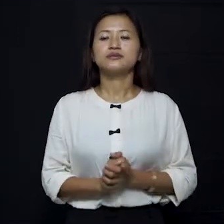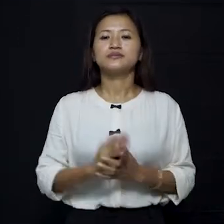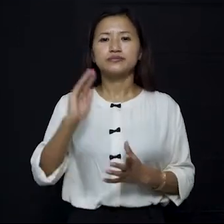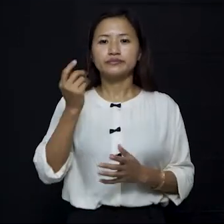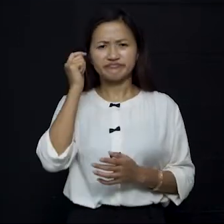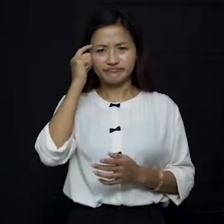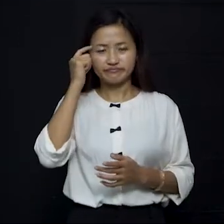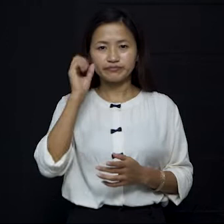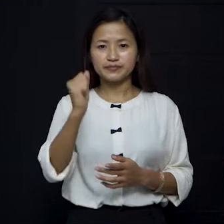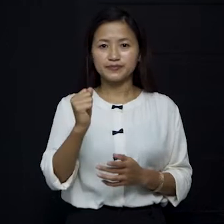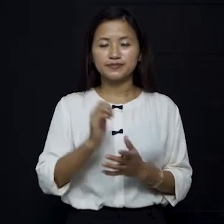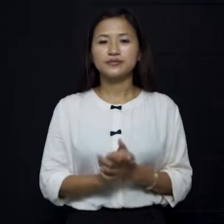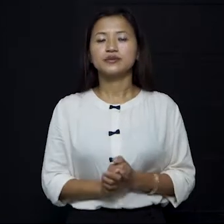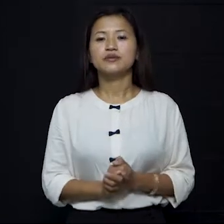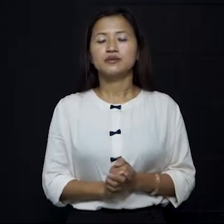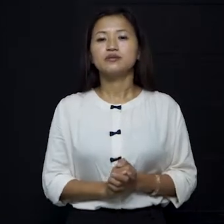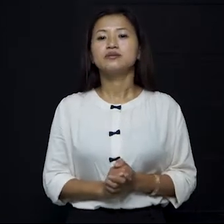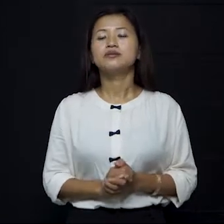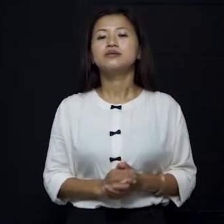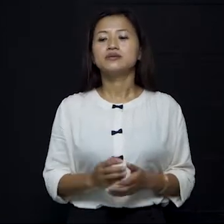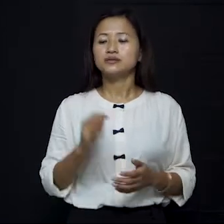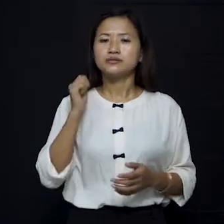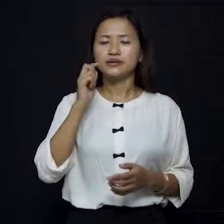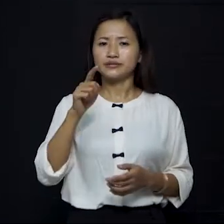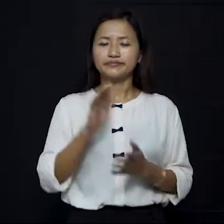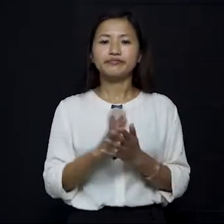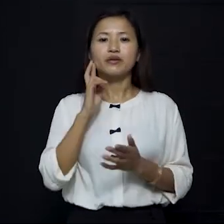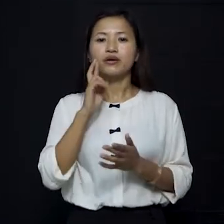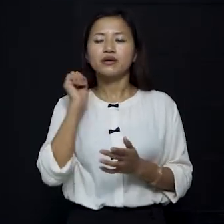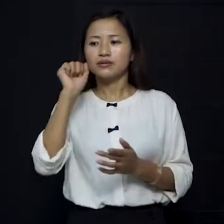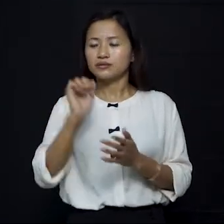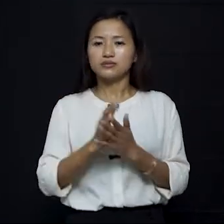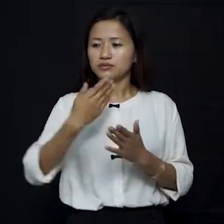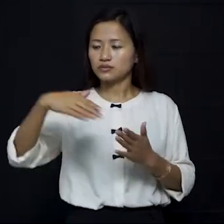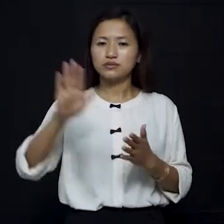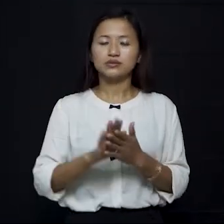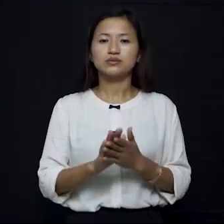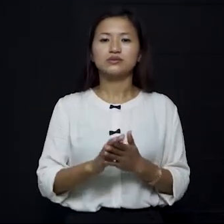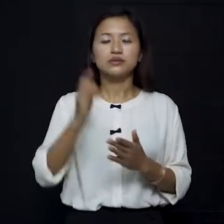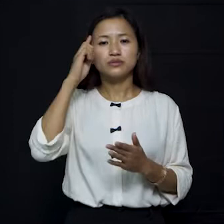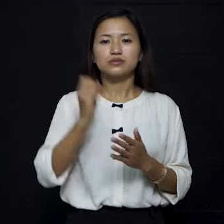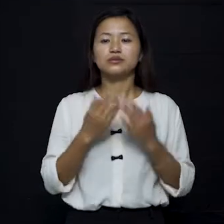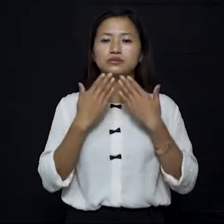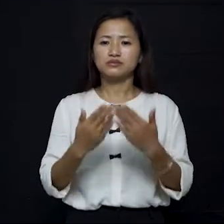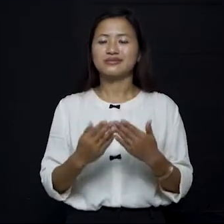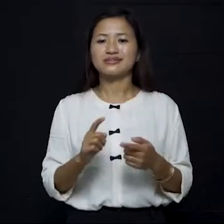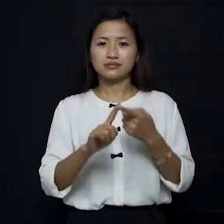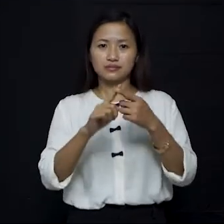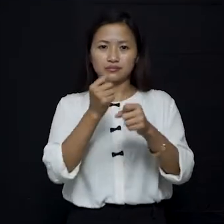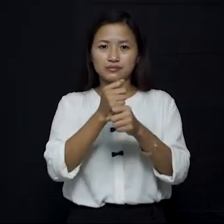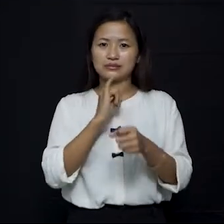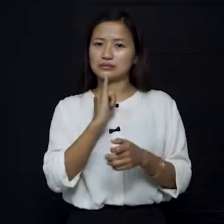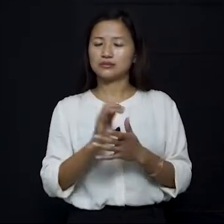of you remembers, you will say that the word he goes to school is used as our example, right? And in a past